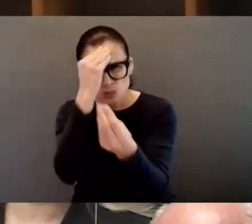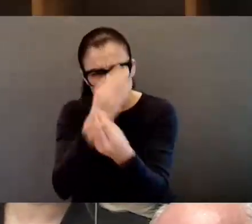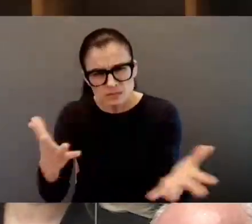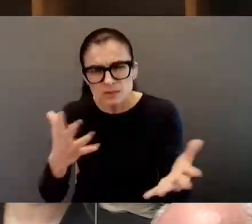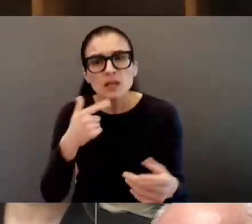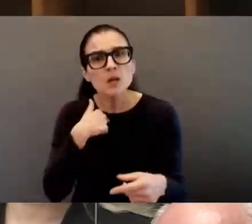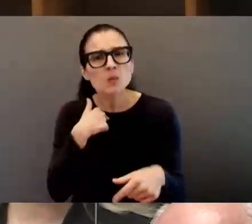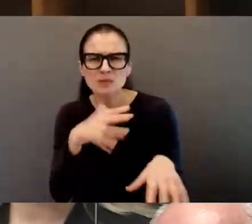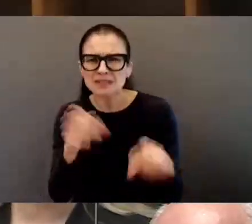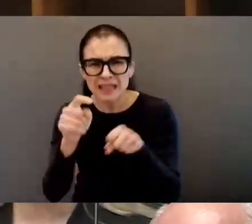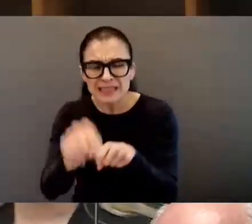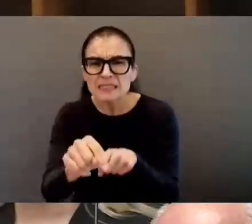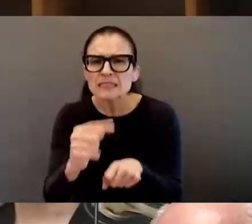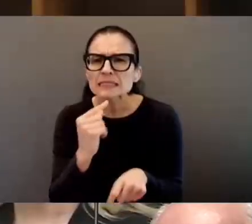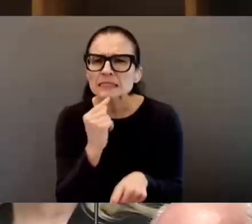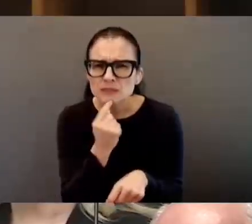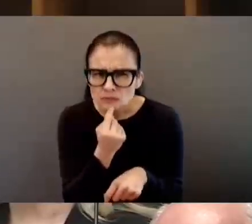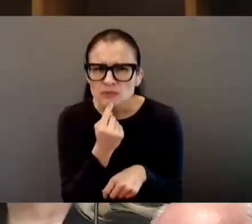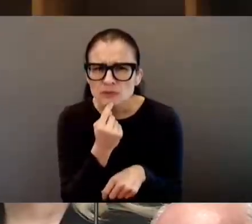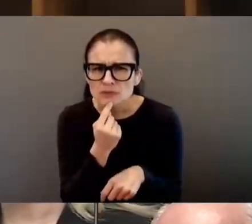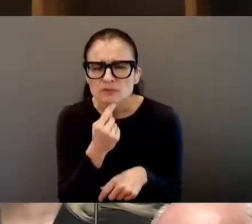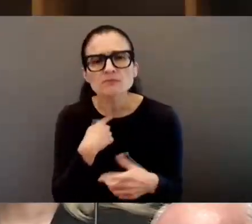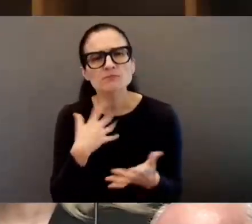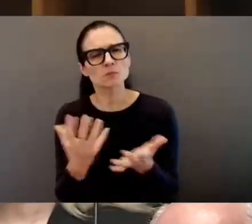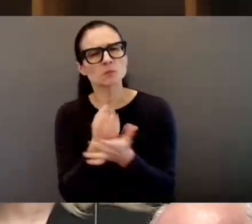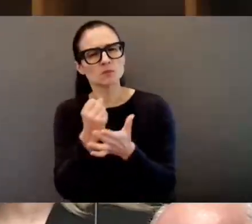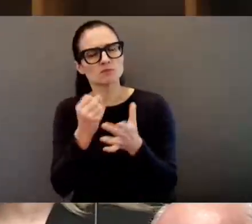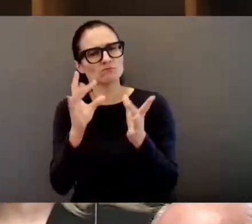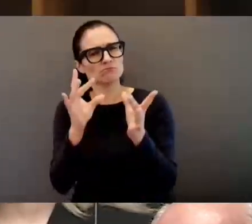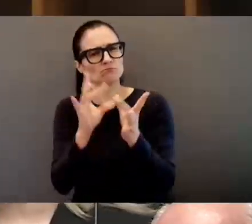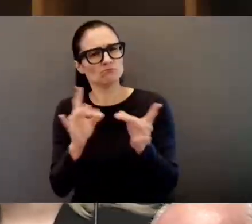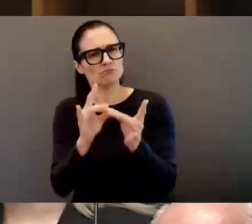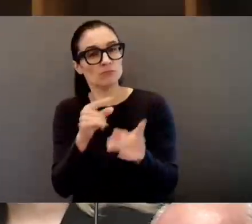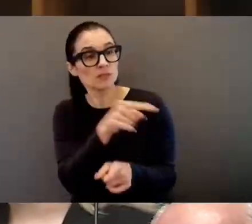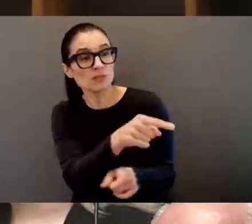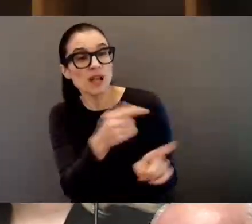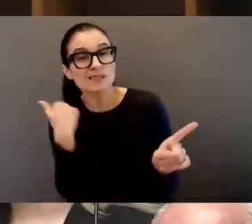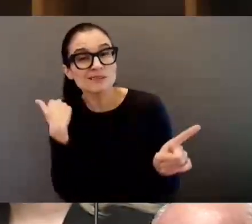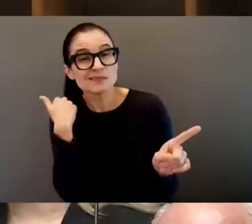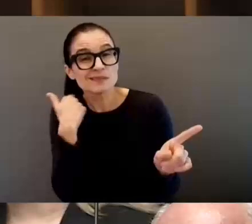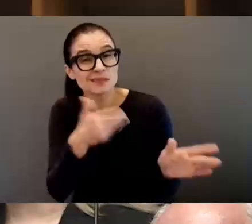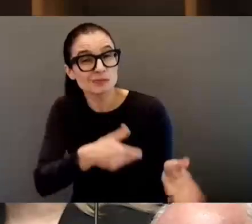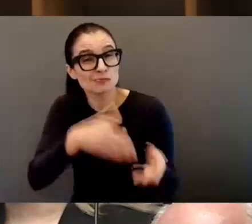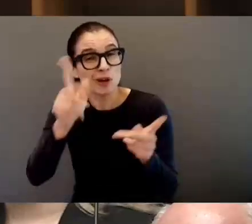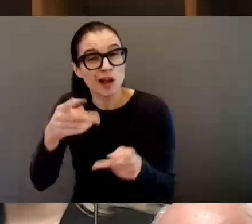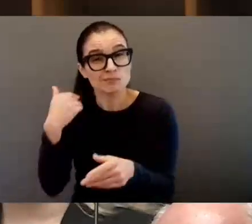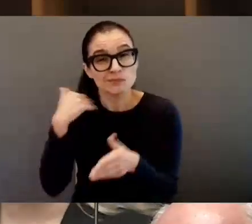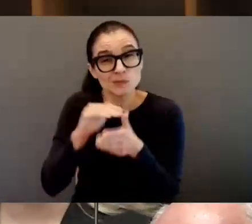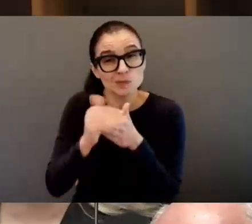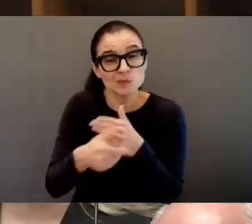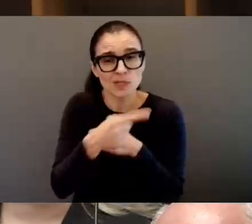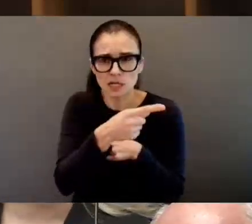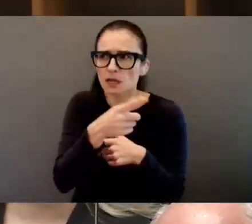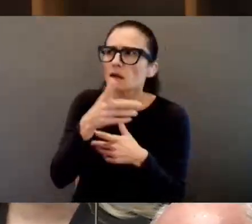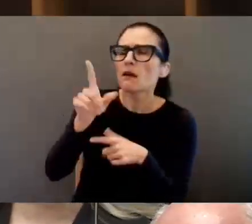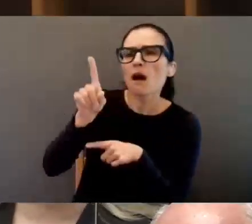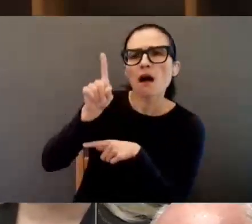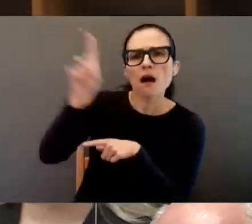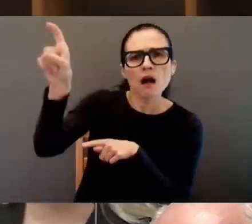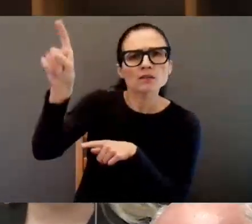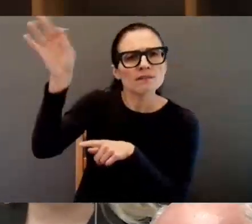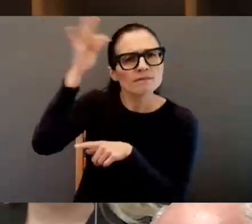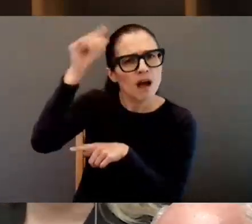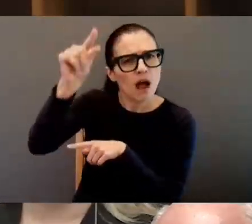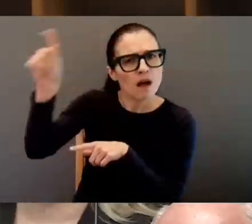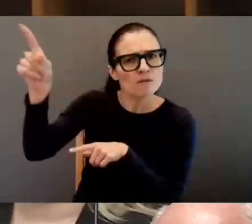raised this weekend, calling on the federal government, which we have advocated for specific changes, to